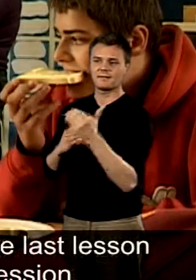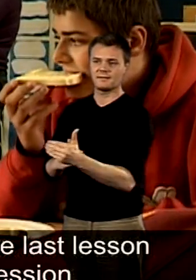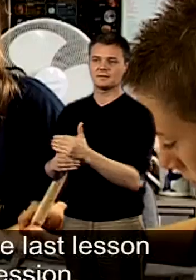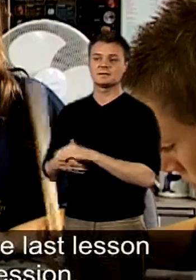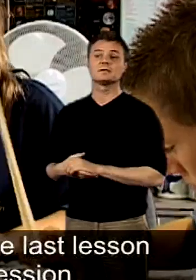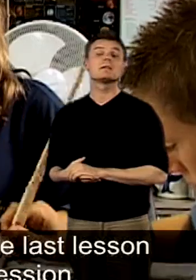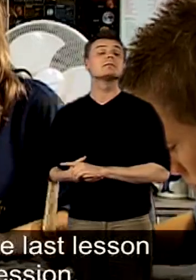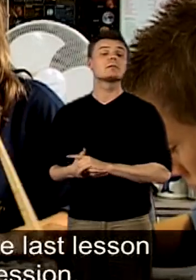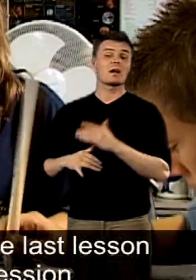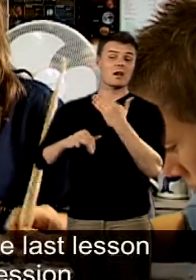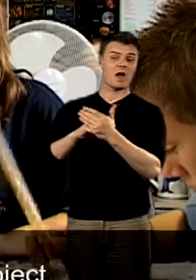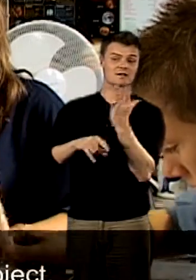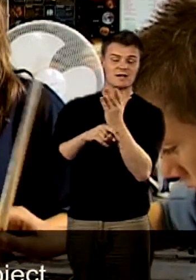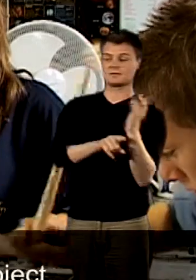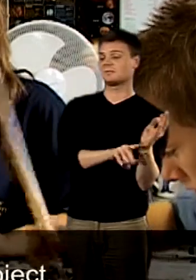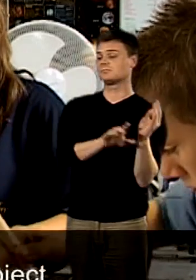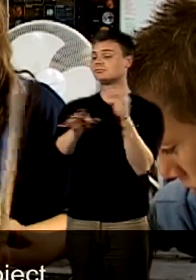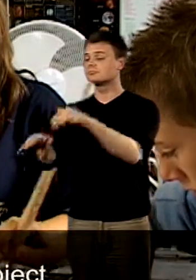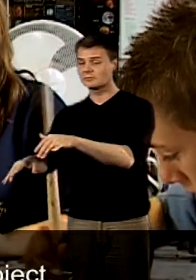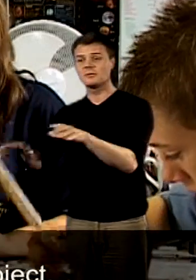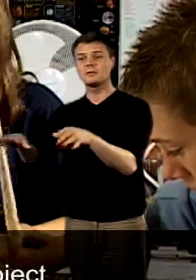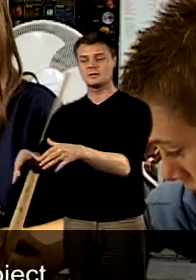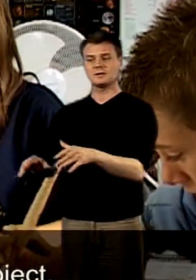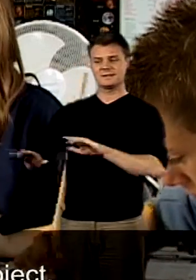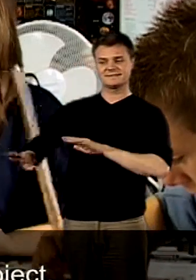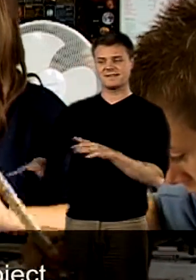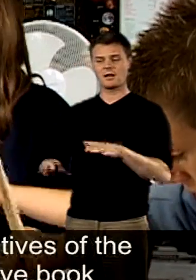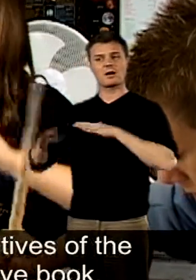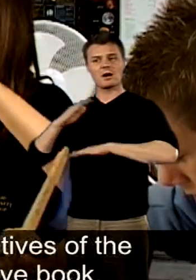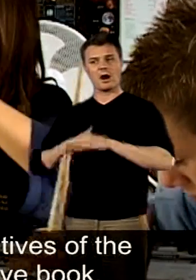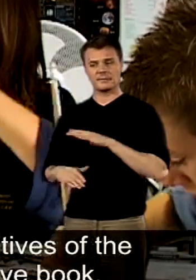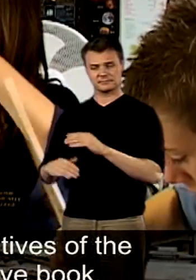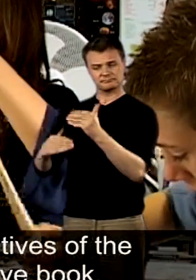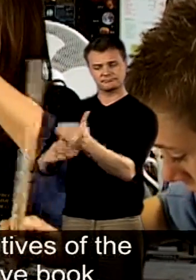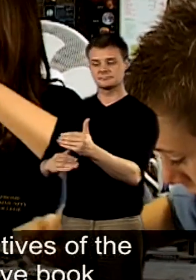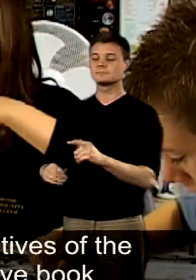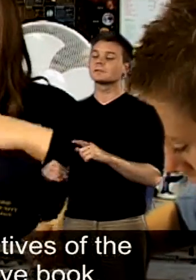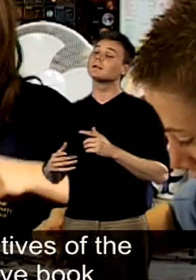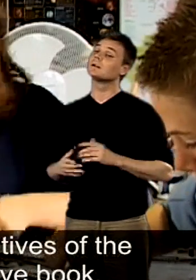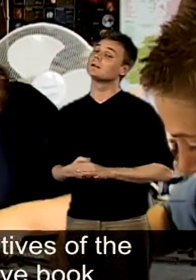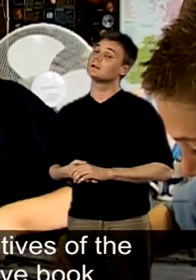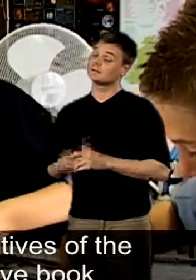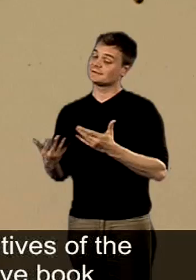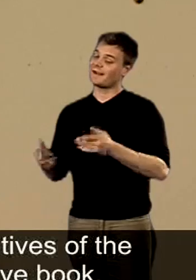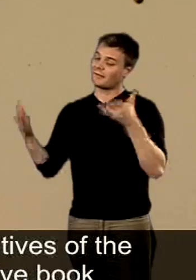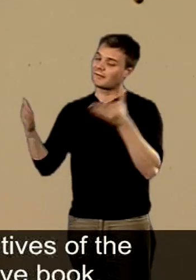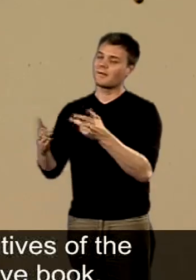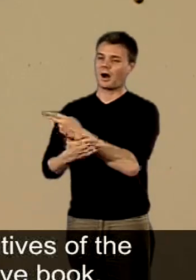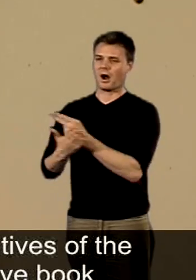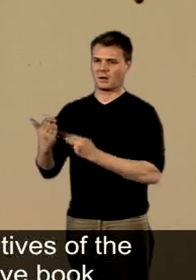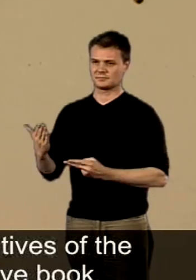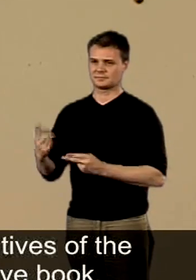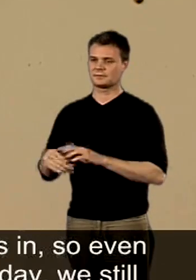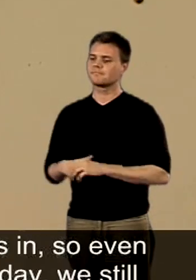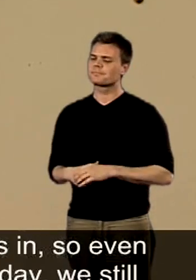another settling and calming session. Today's activity is part of an art project. We tend to concentrate on the positives of the day. The last lesson